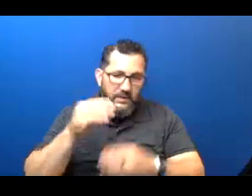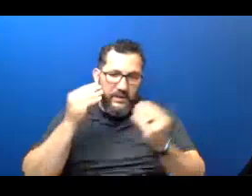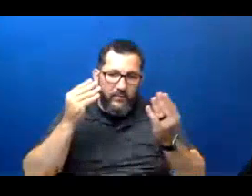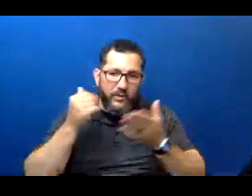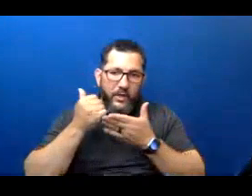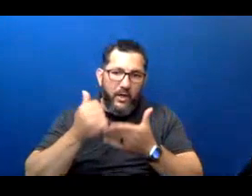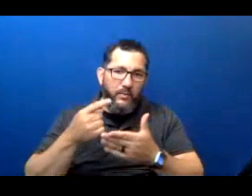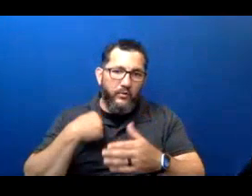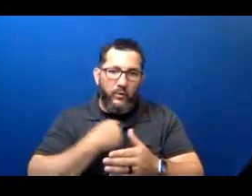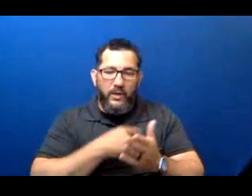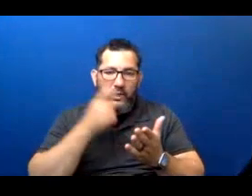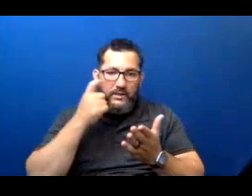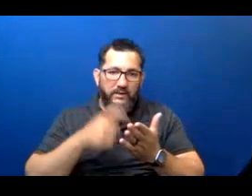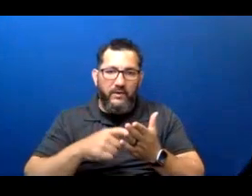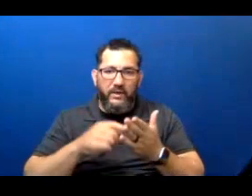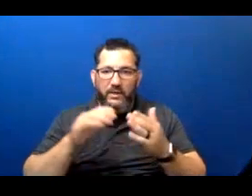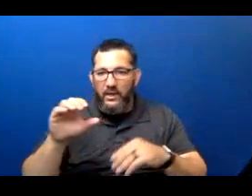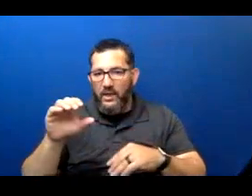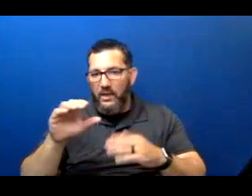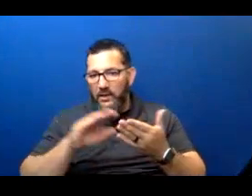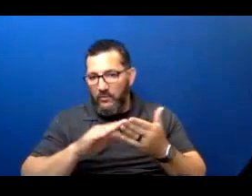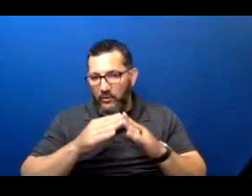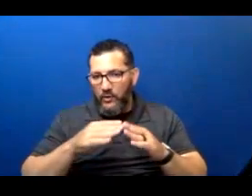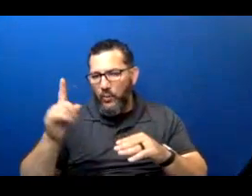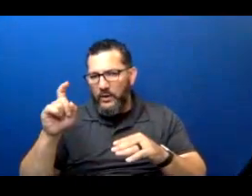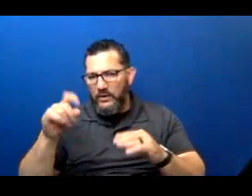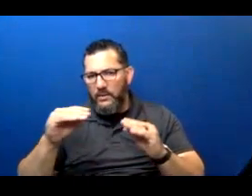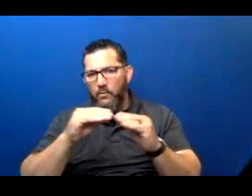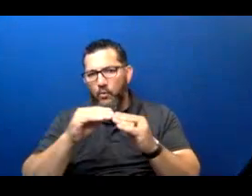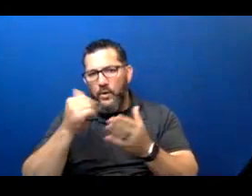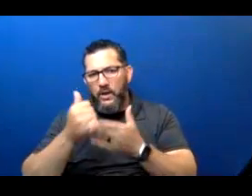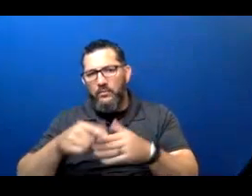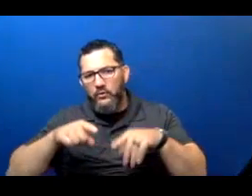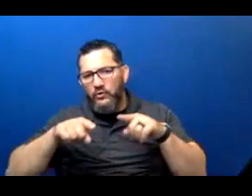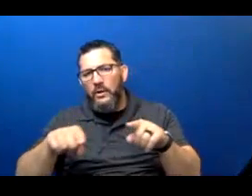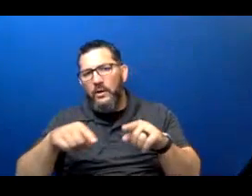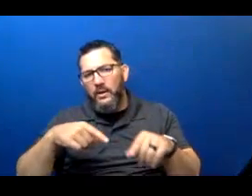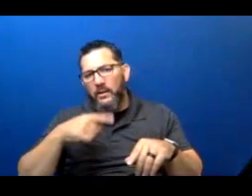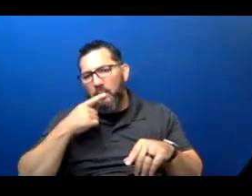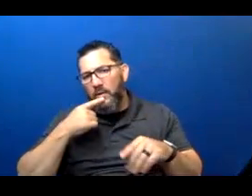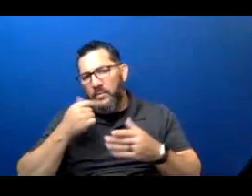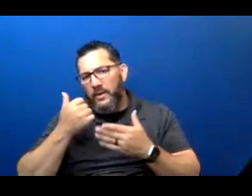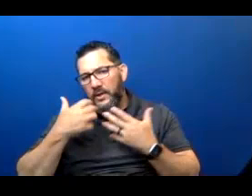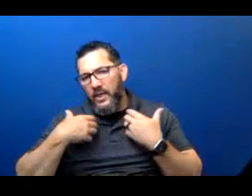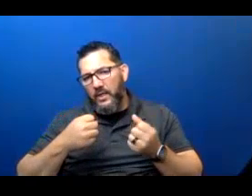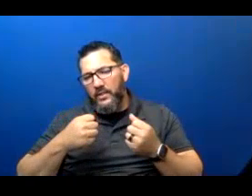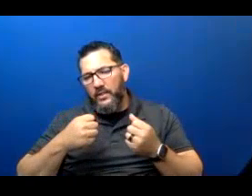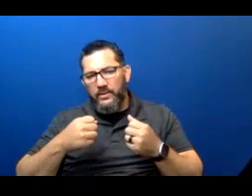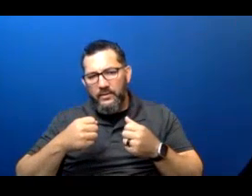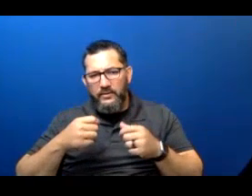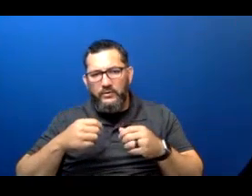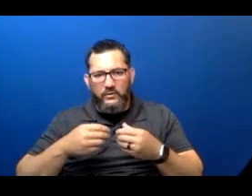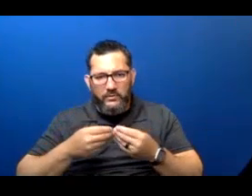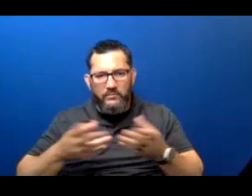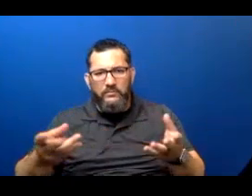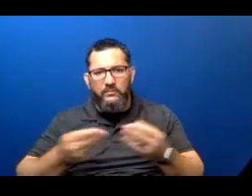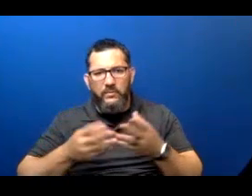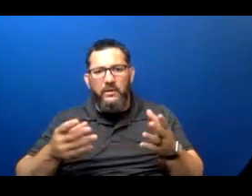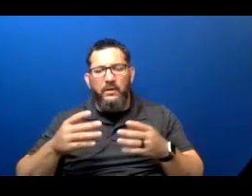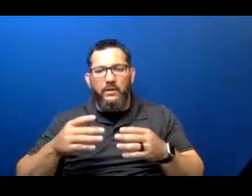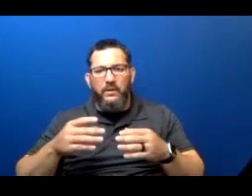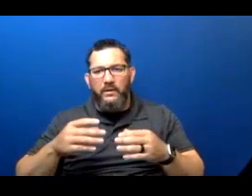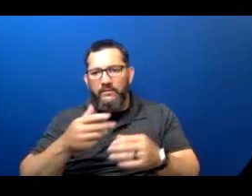identify communities that may require additional support during public health efforts like vaccine distribution and other stuff. So